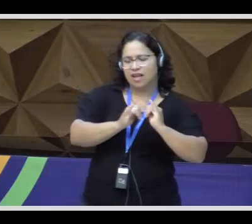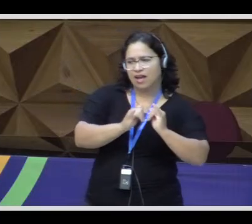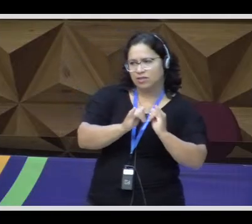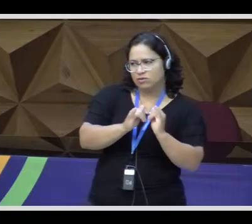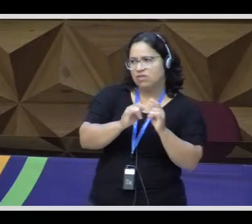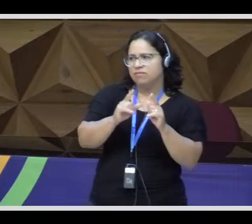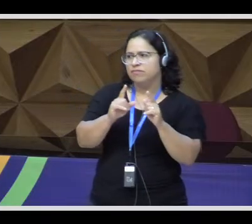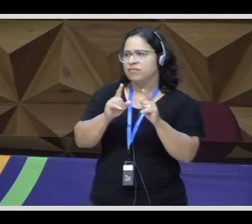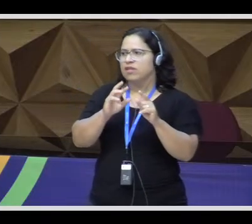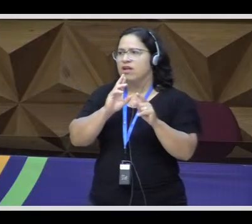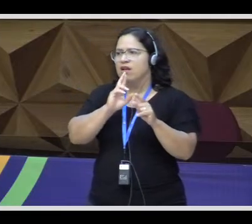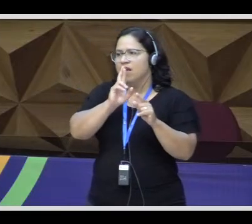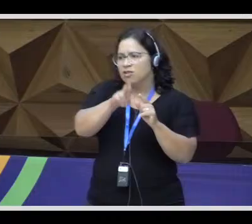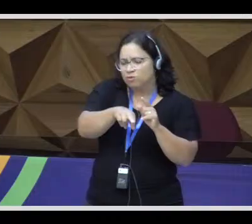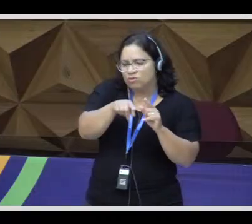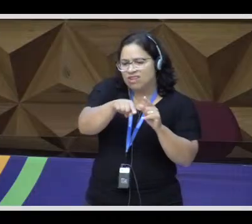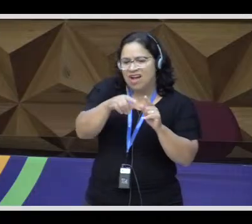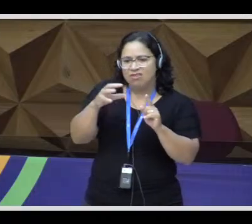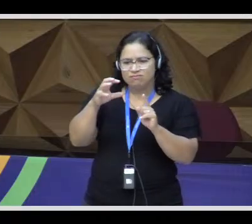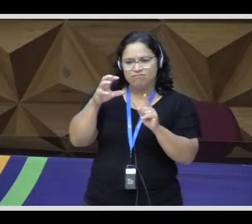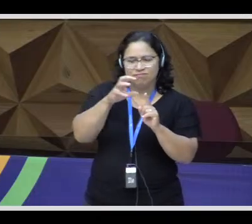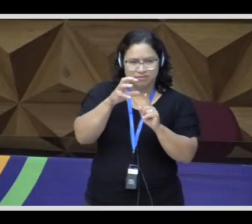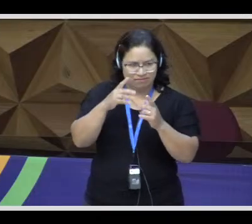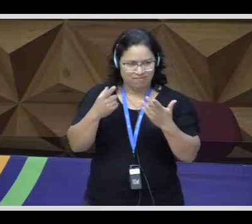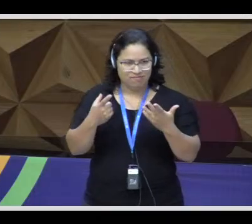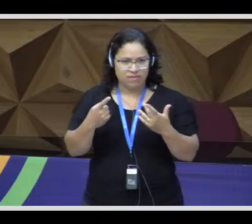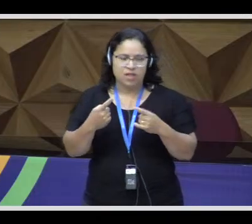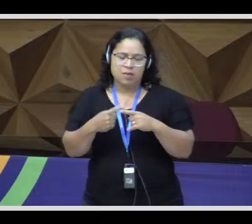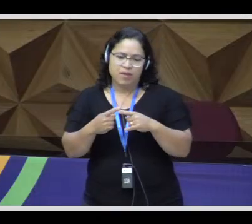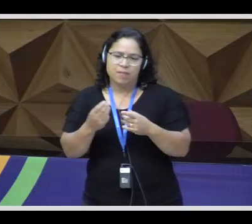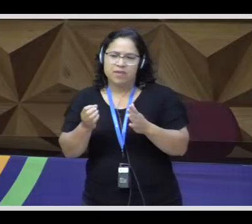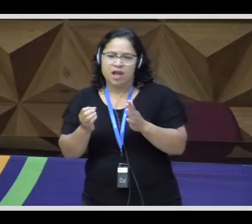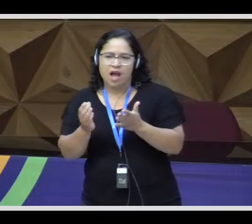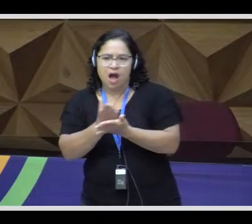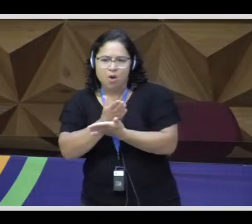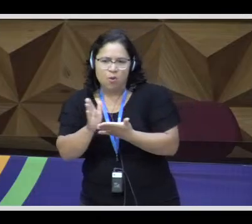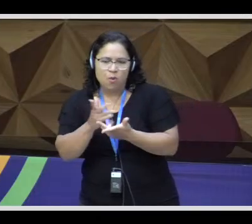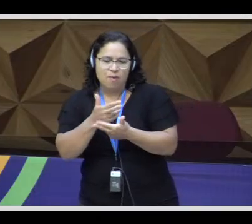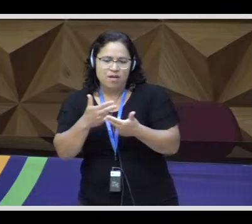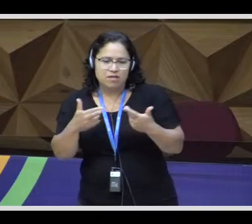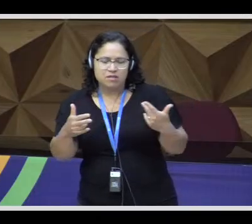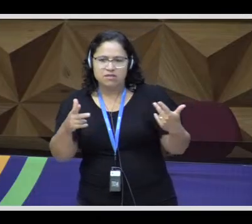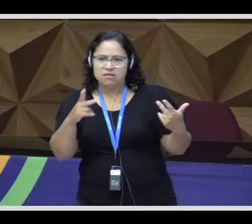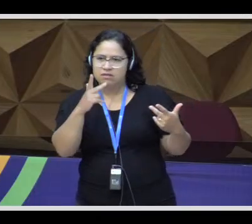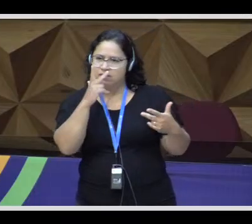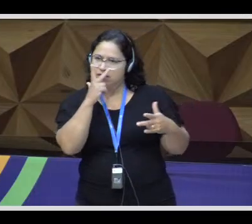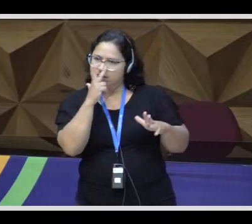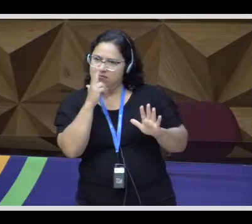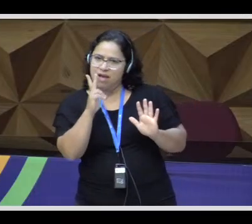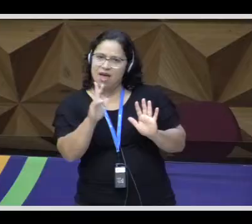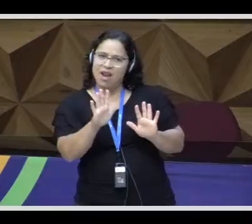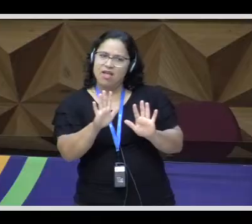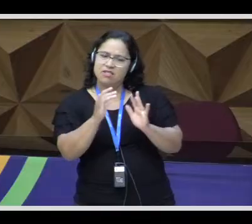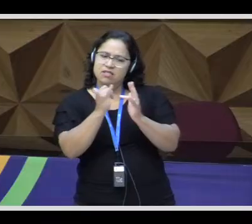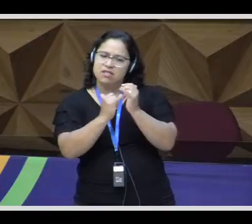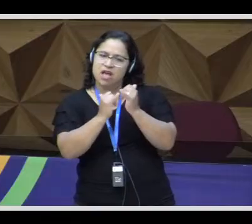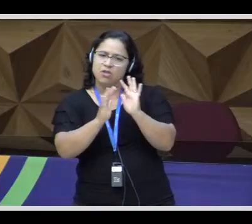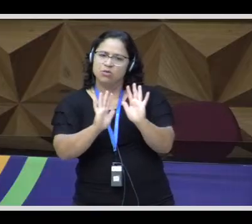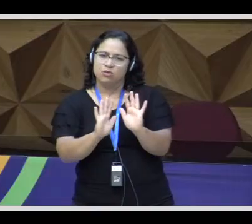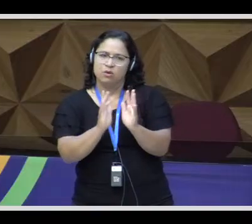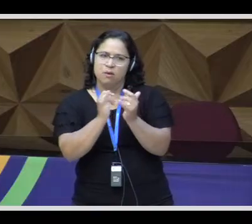of the election, because some things are starting to seem really, like really similar in an oddly